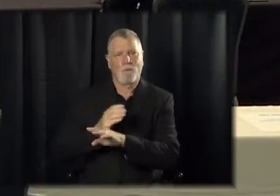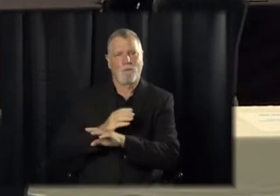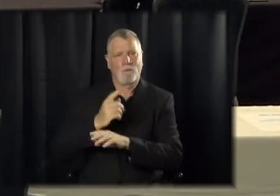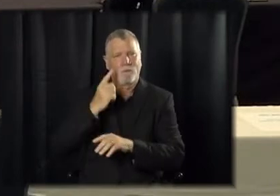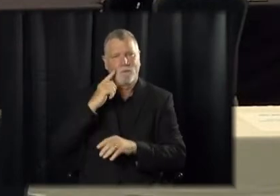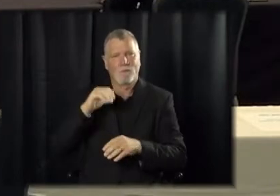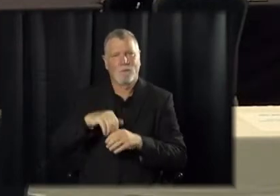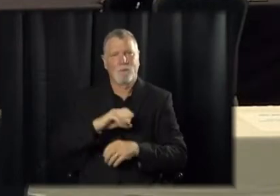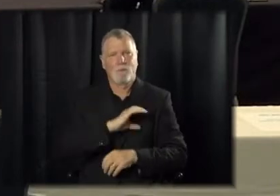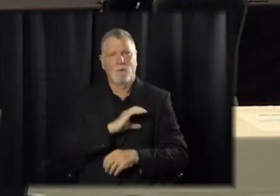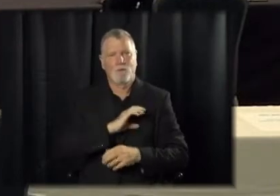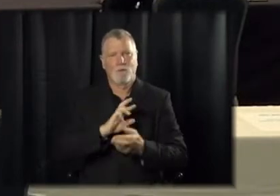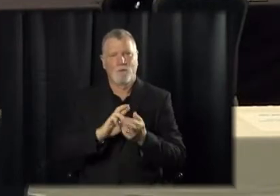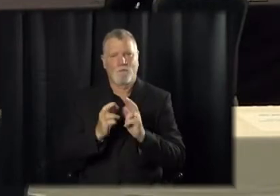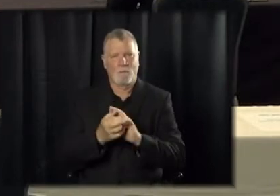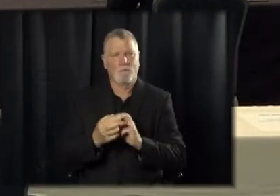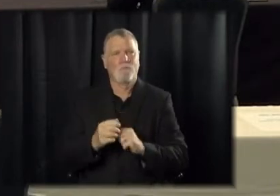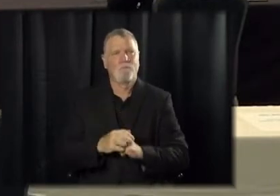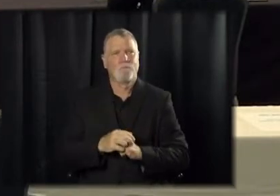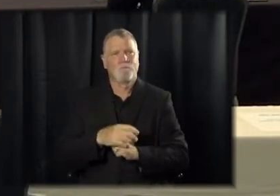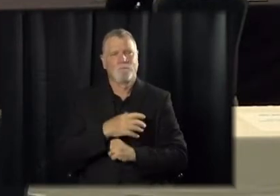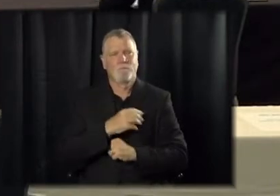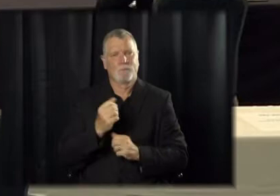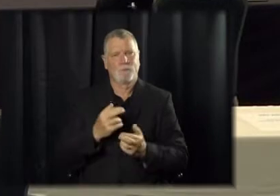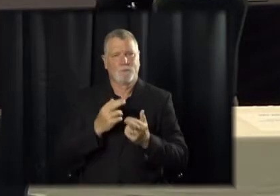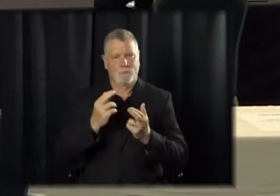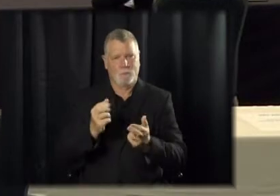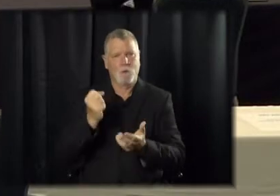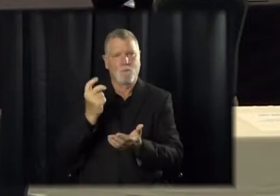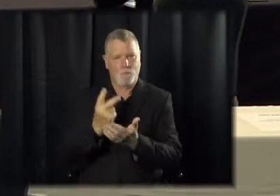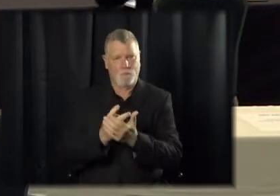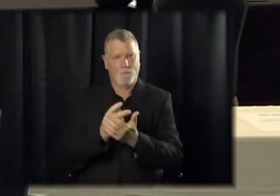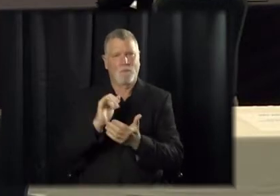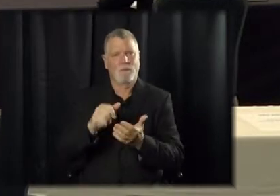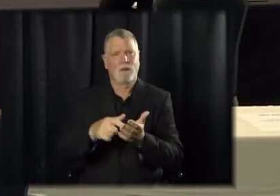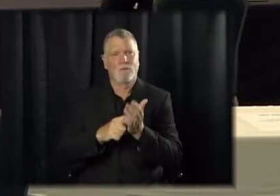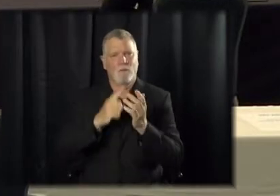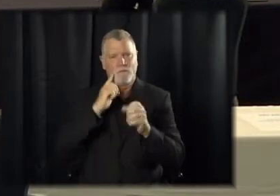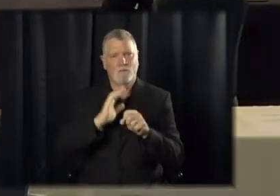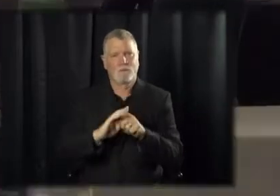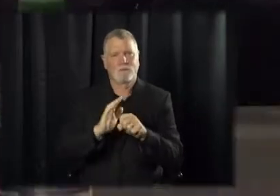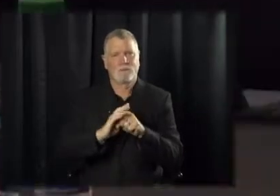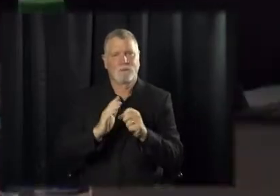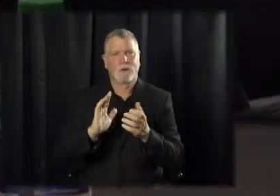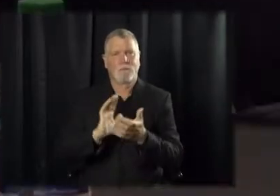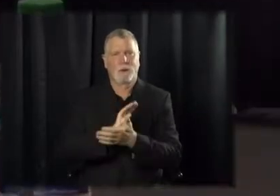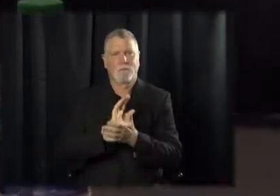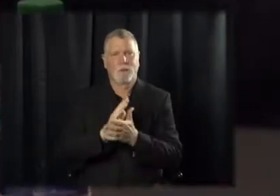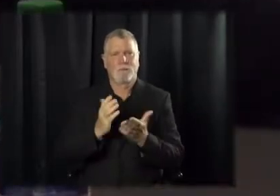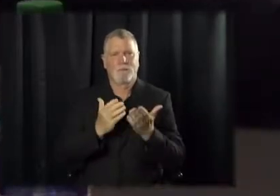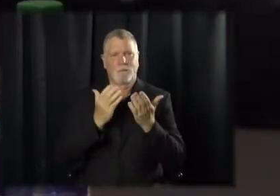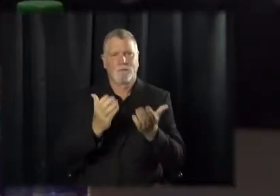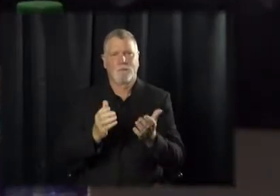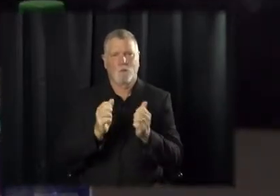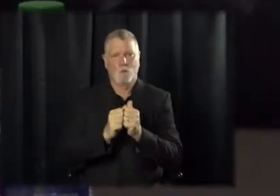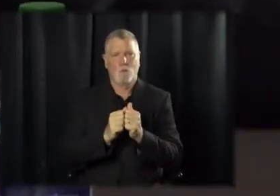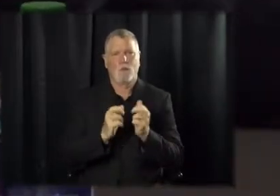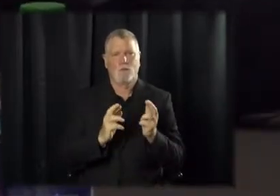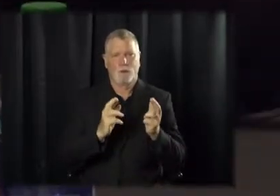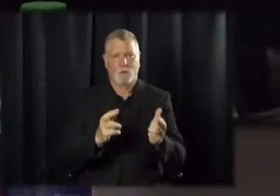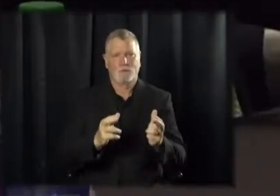payables related to the police reform. The recommendation is to approve the request as sufficient supporting documentation was provided with the